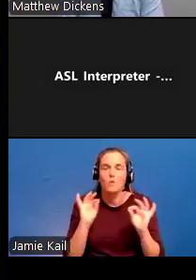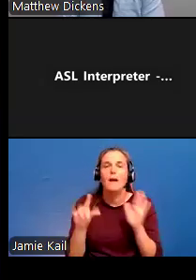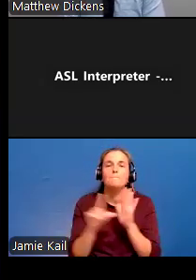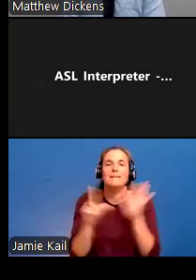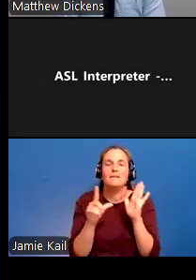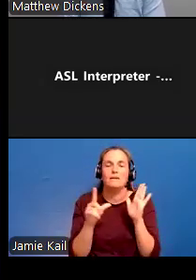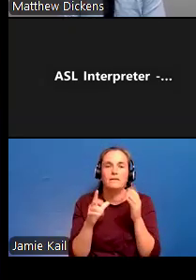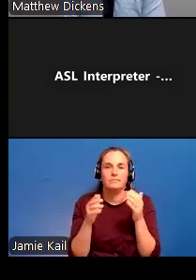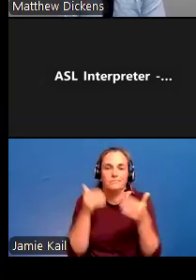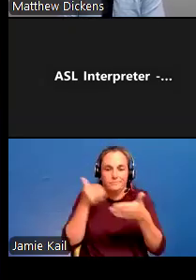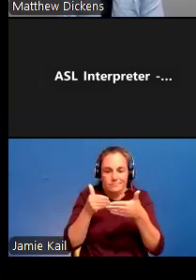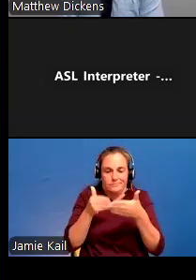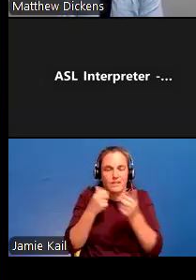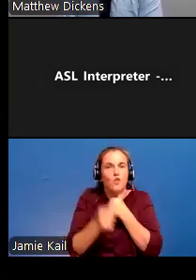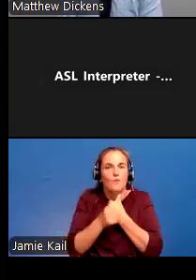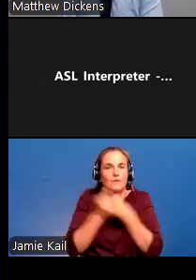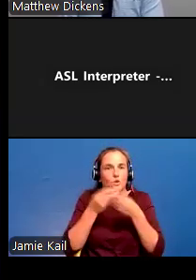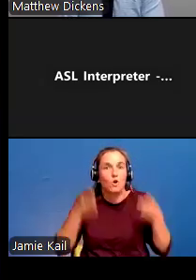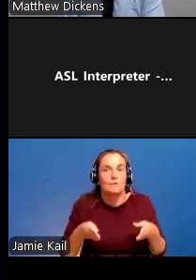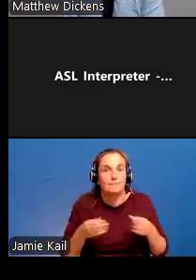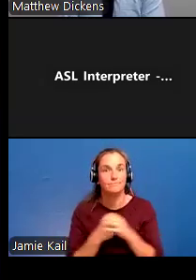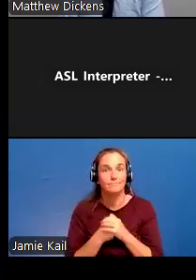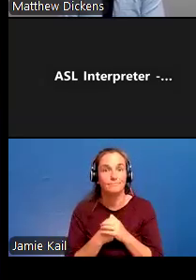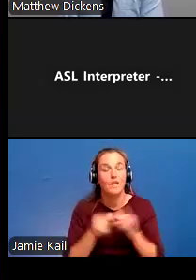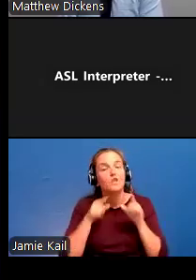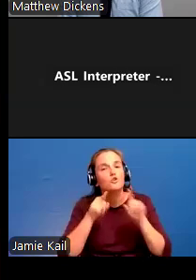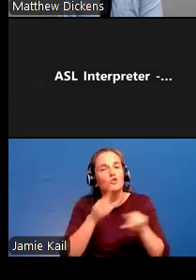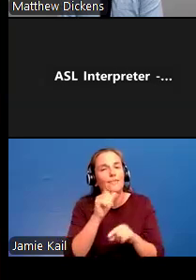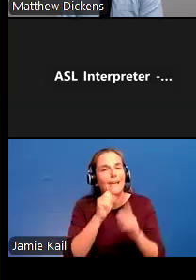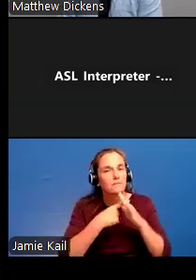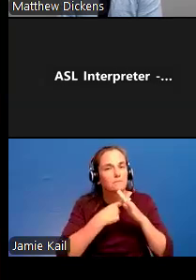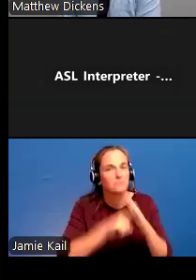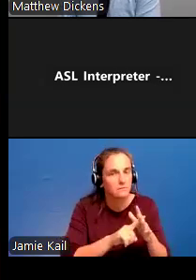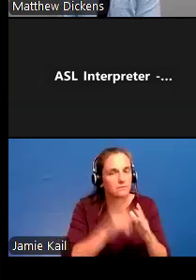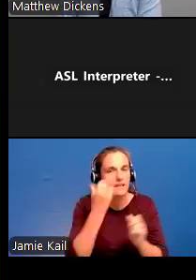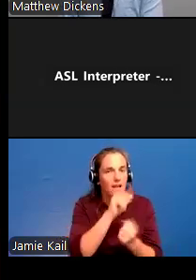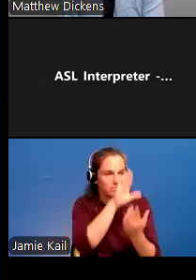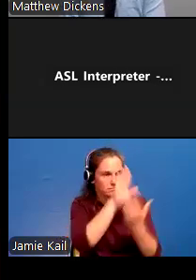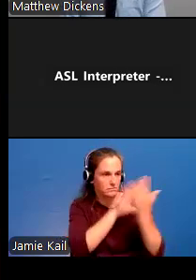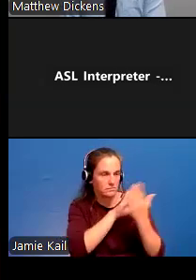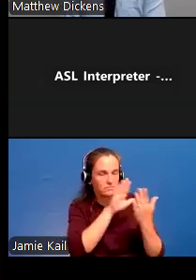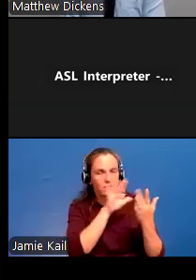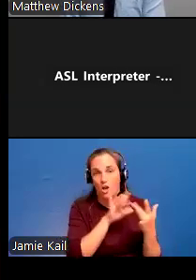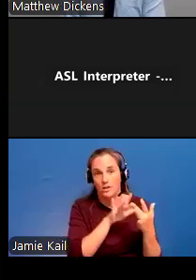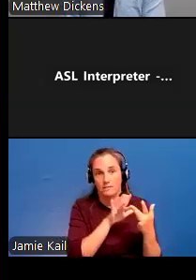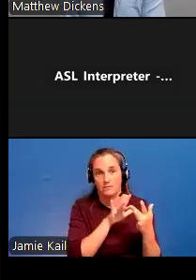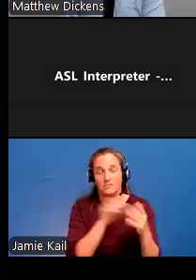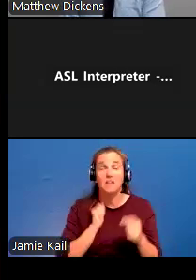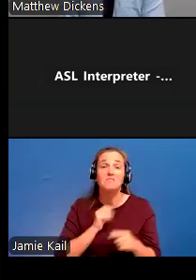individual. So during the case initiation and the face-to-face contact, our staff gather